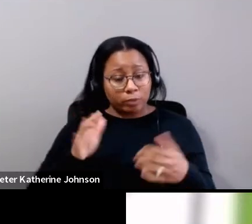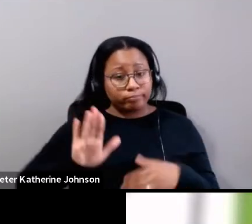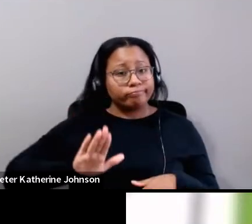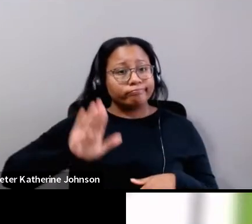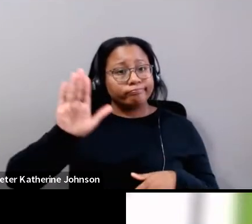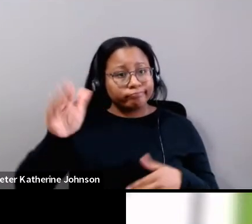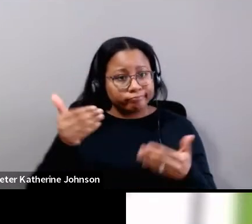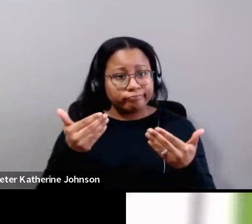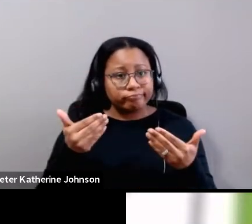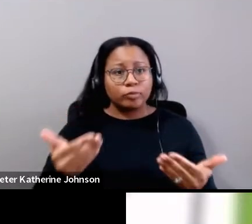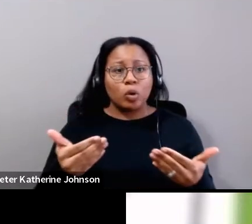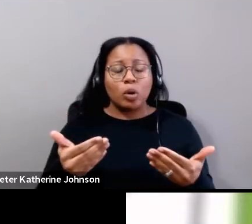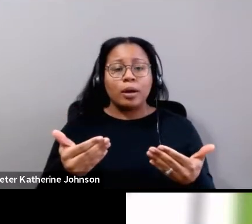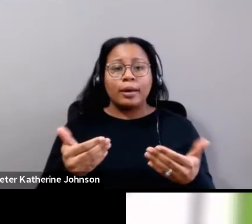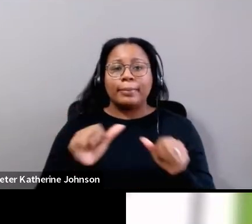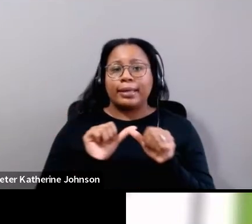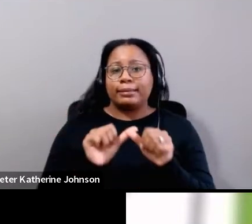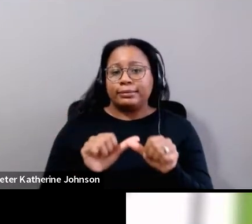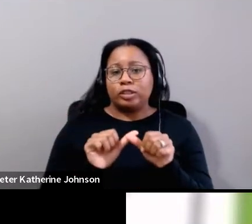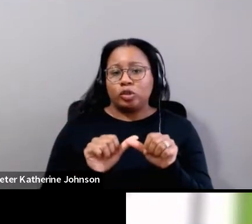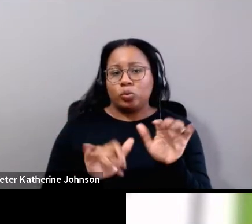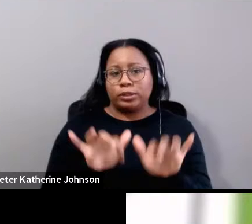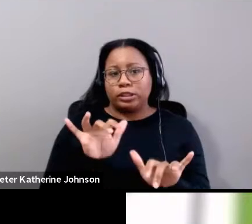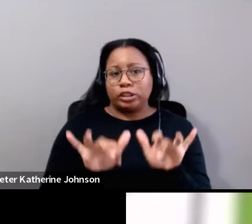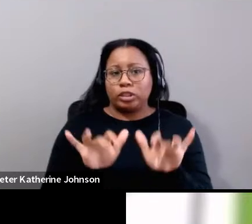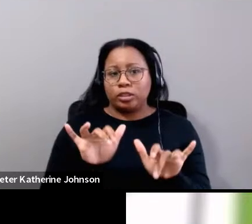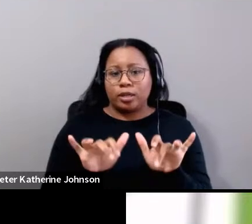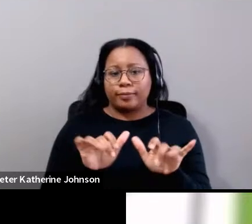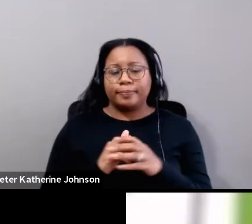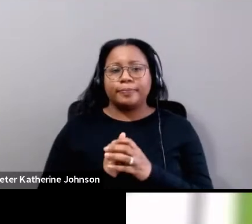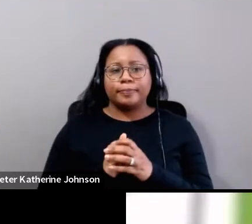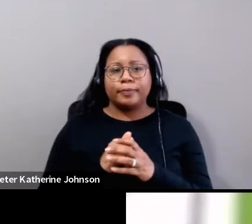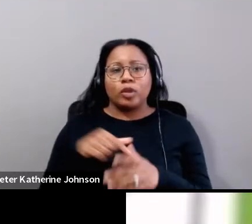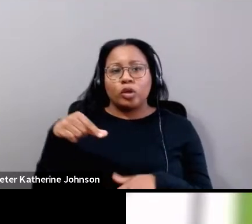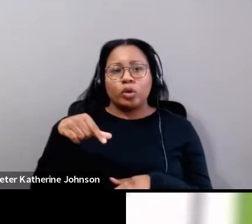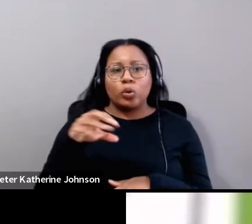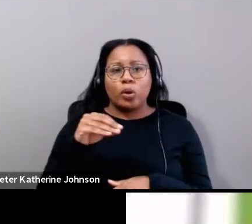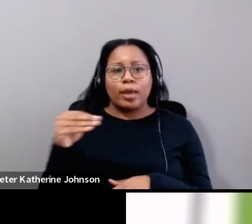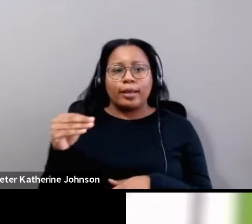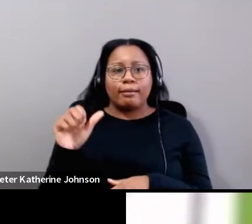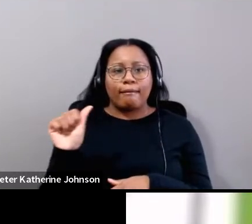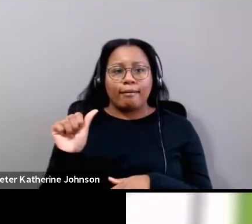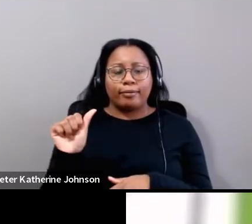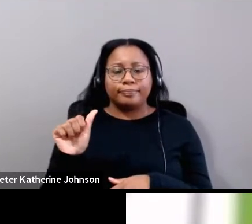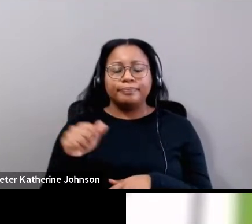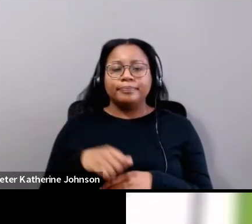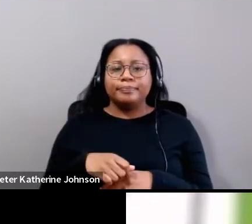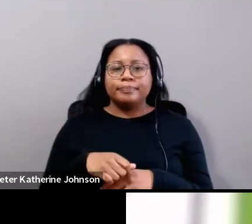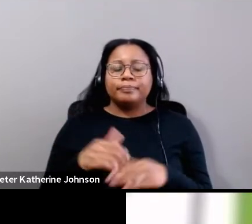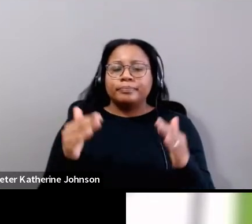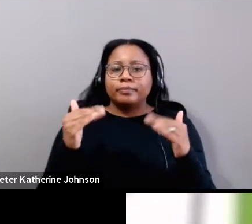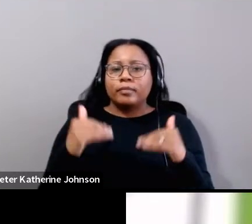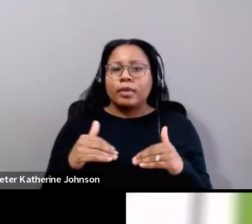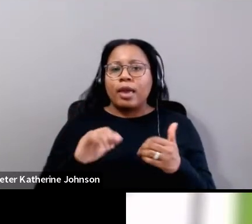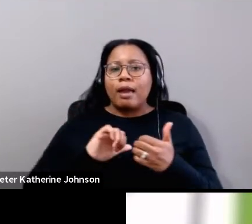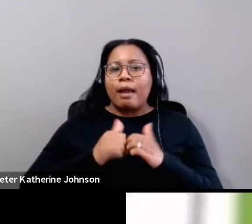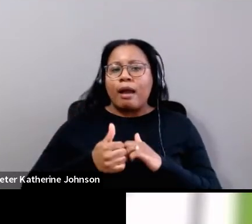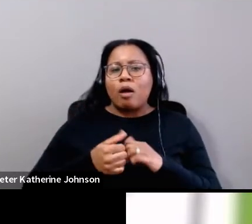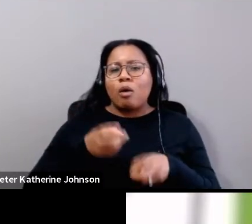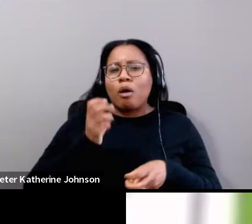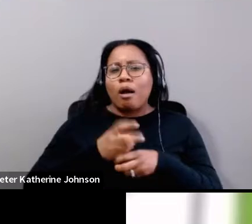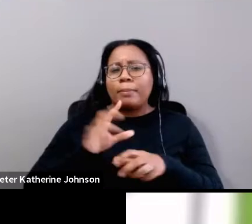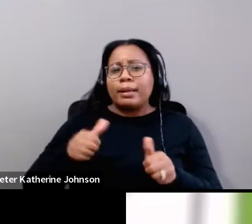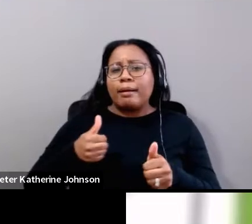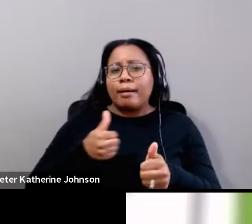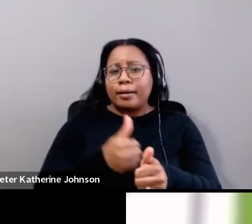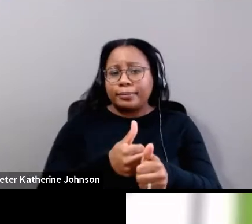verbally. But I'll continue with the written questions. How hard will it be to update the data tool, and how